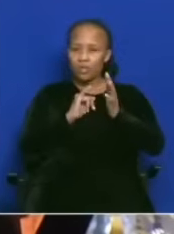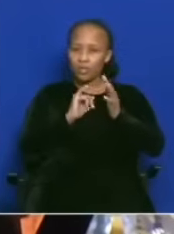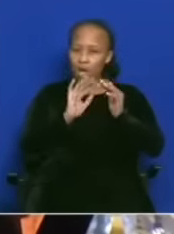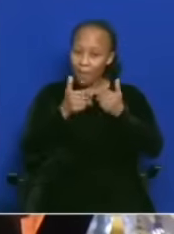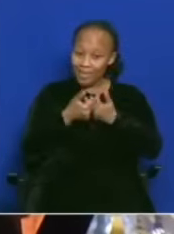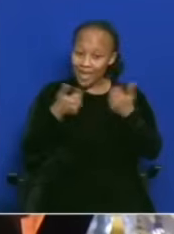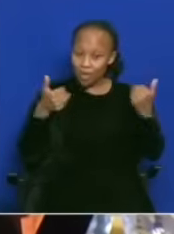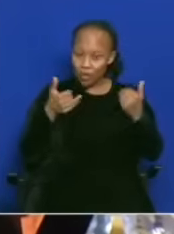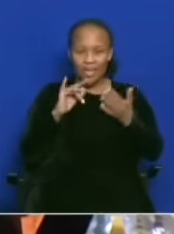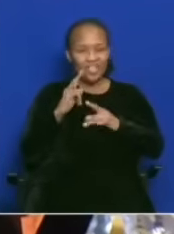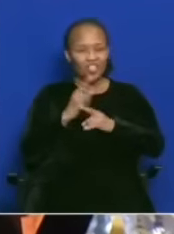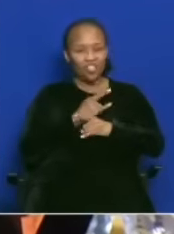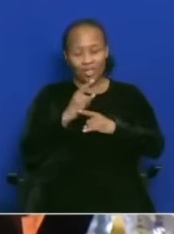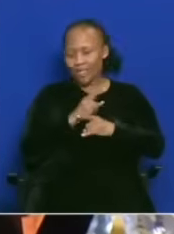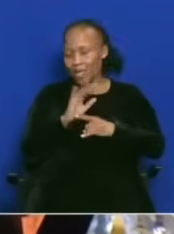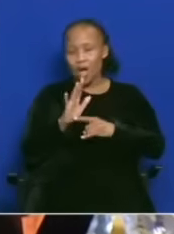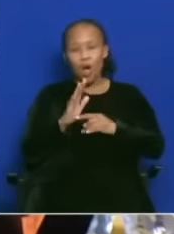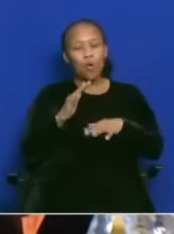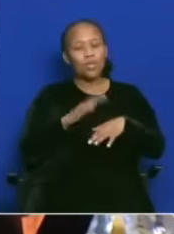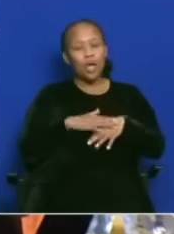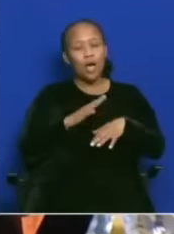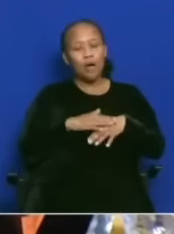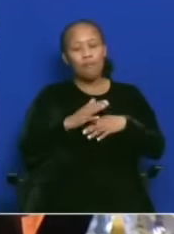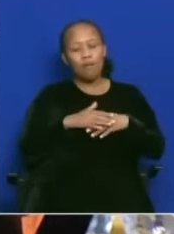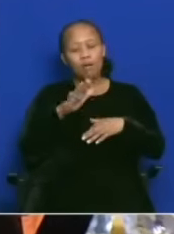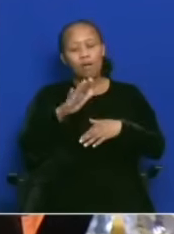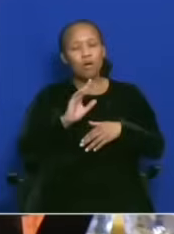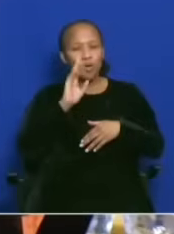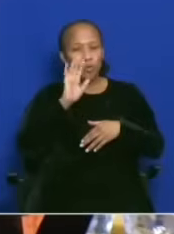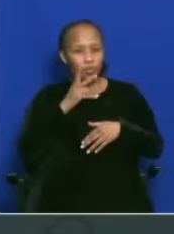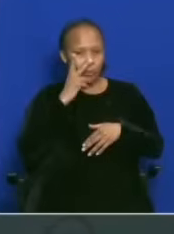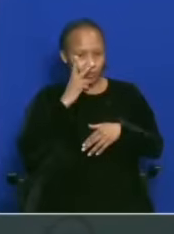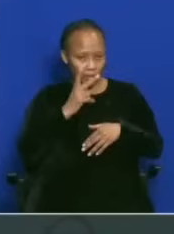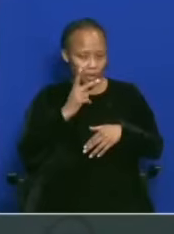communications between the two, which suggests that there is some benefit.